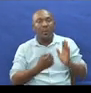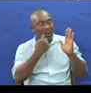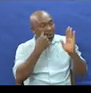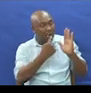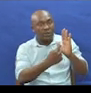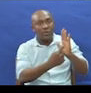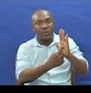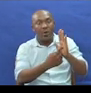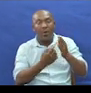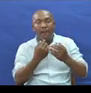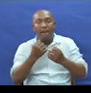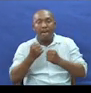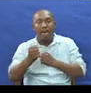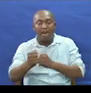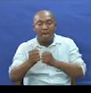shows movement